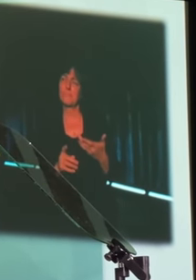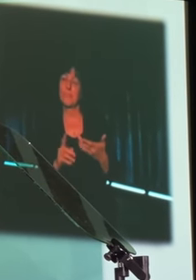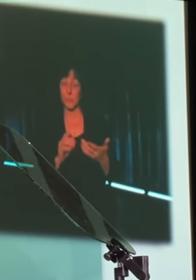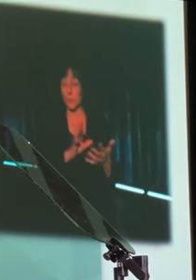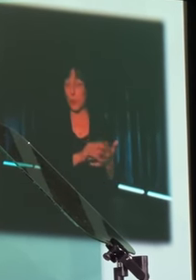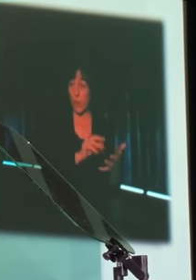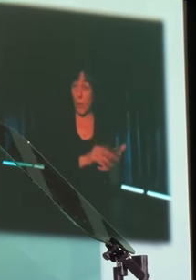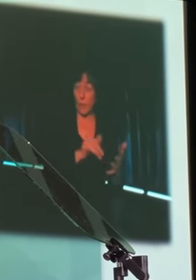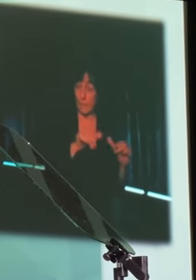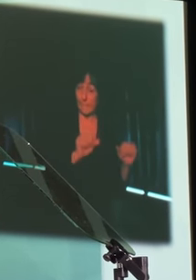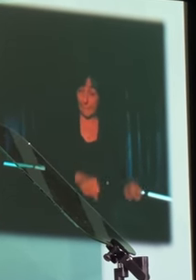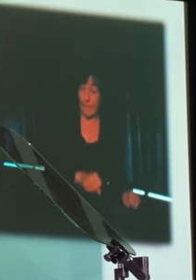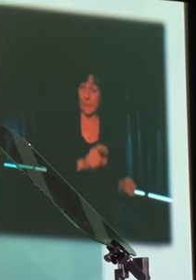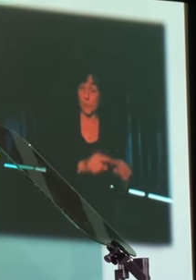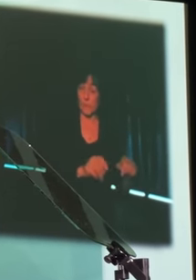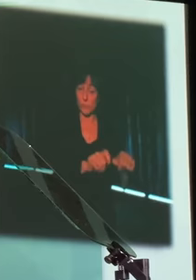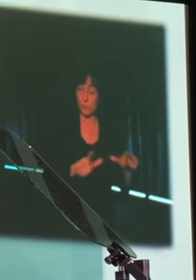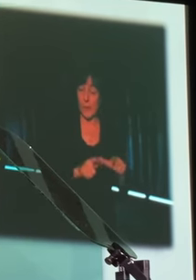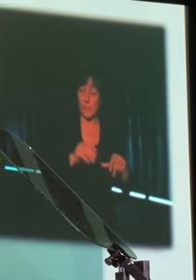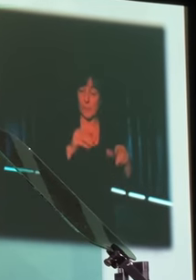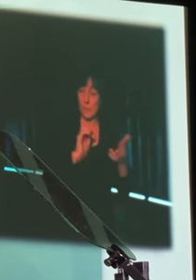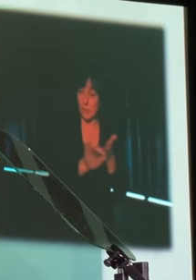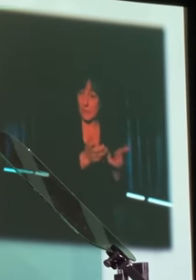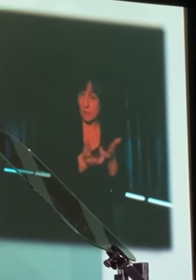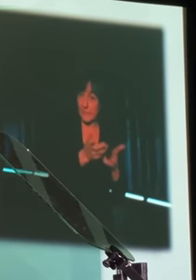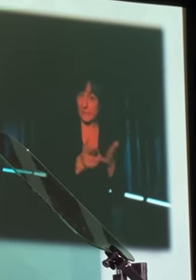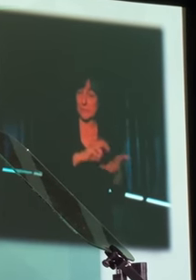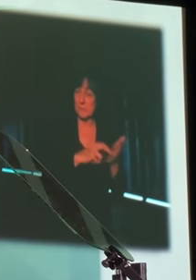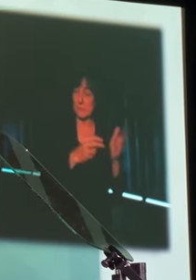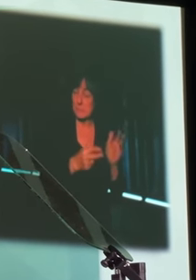learn about what tribal consultation